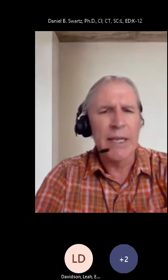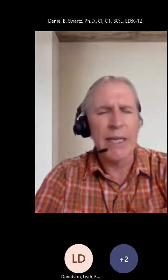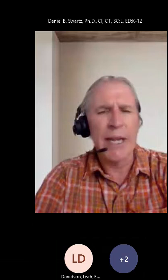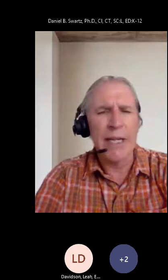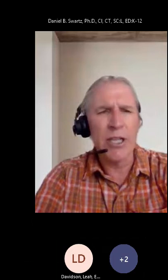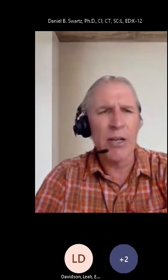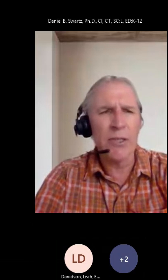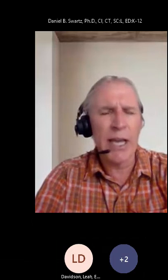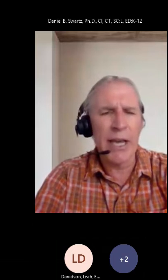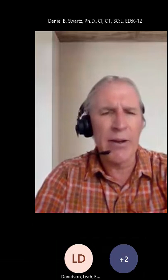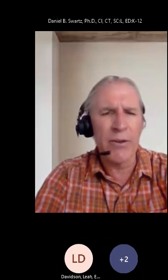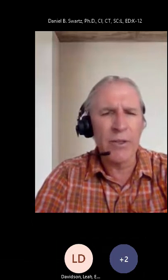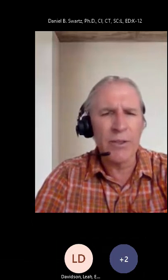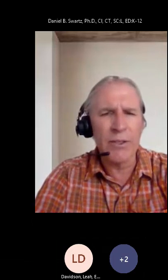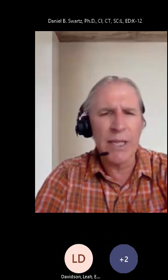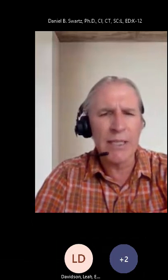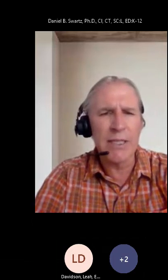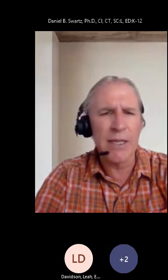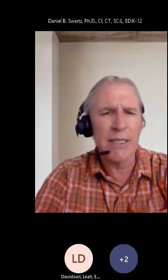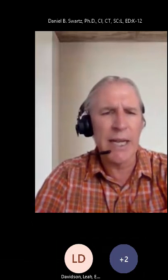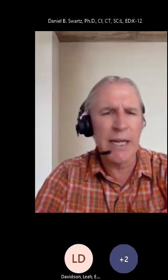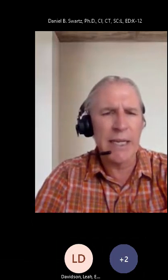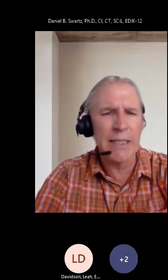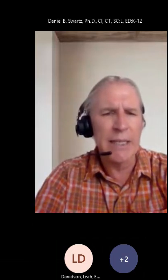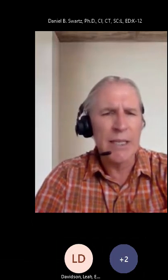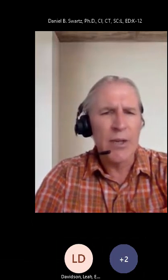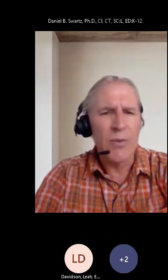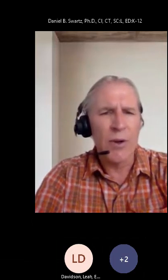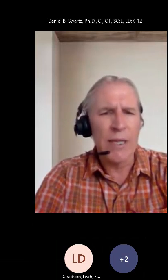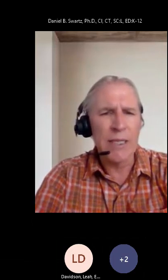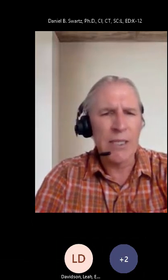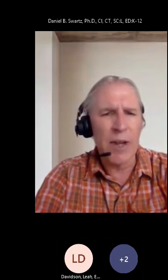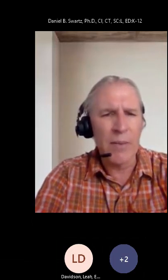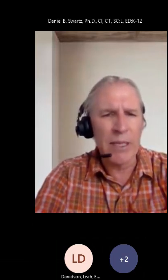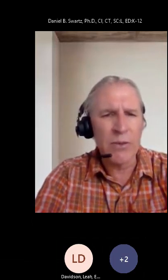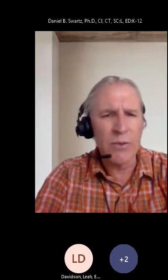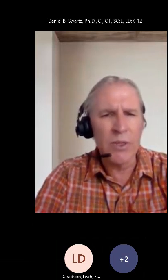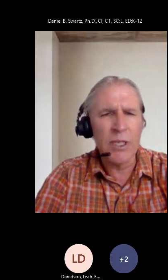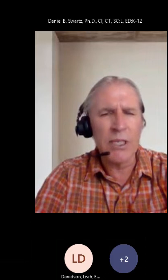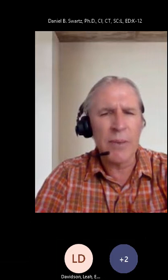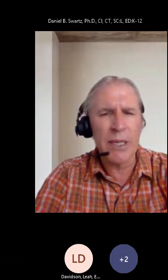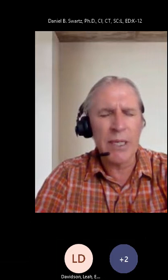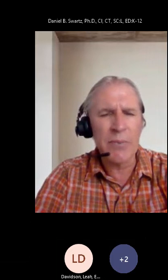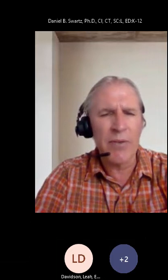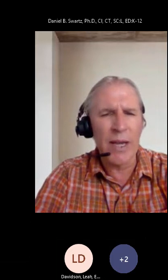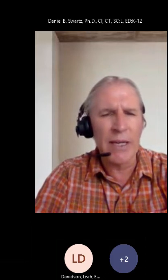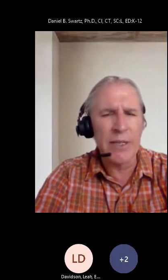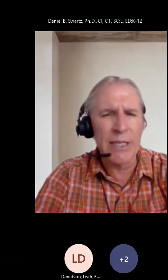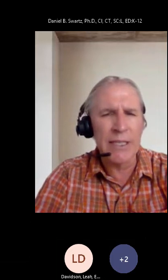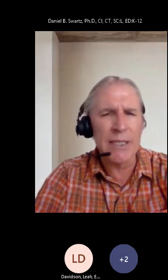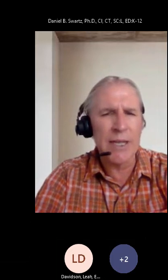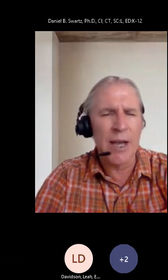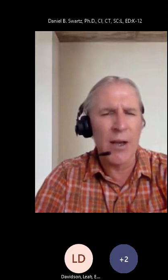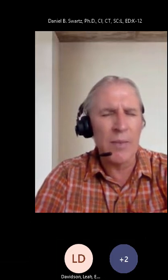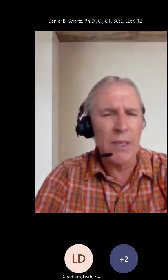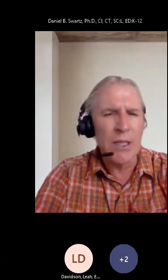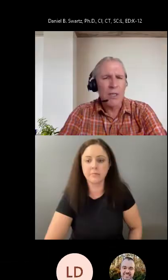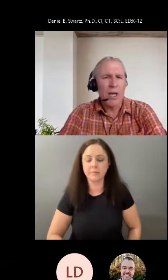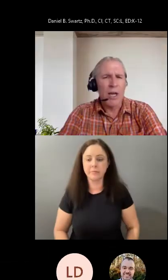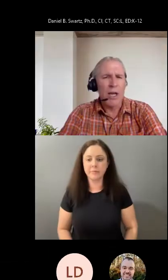in a childcare or early Head Start setting, whereas a developmental disabilities provider